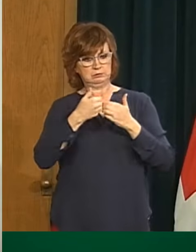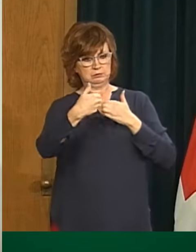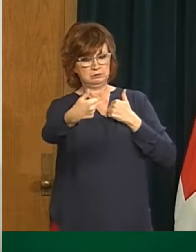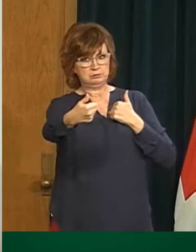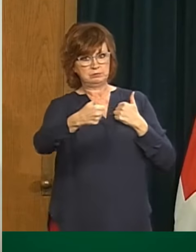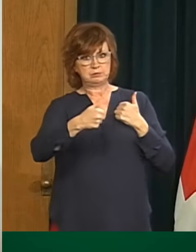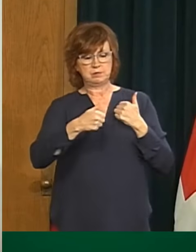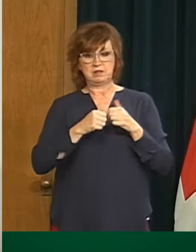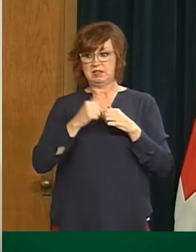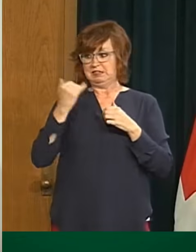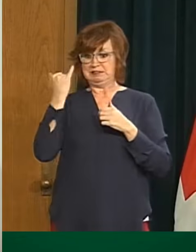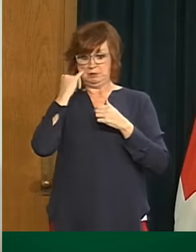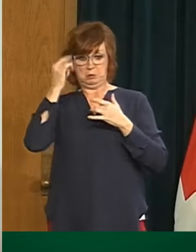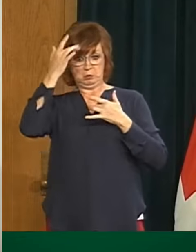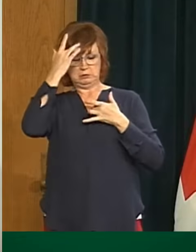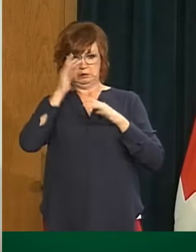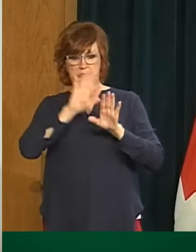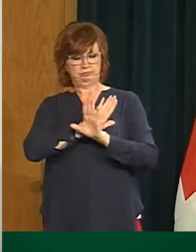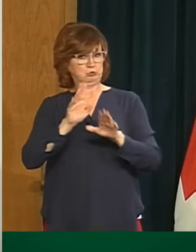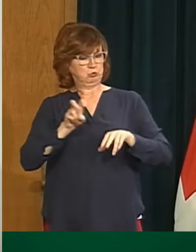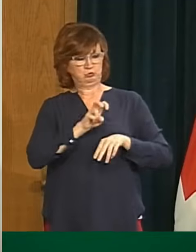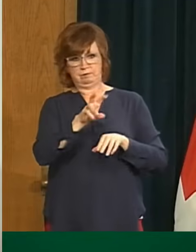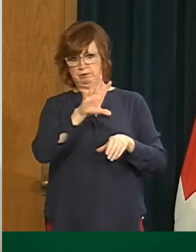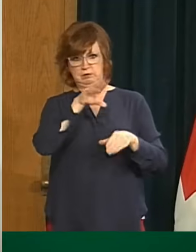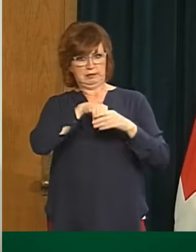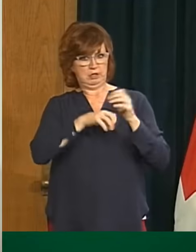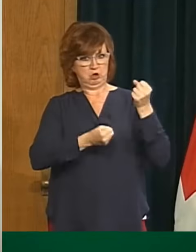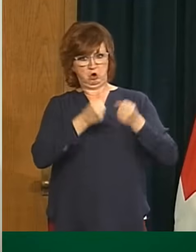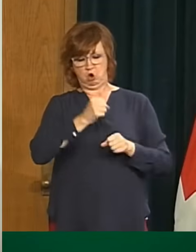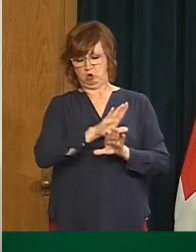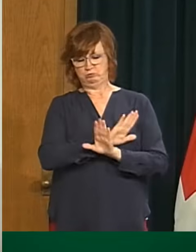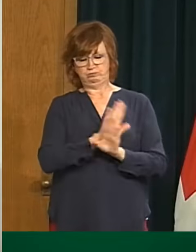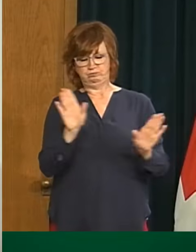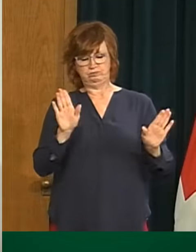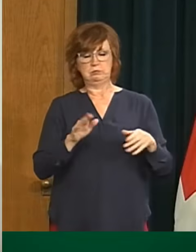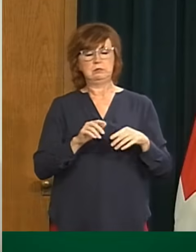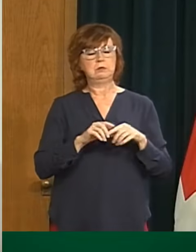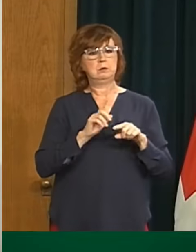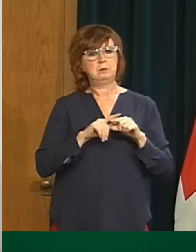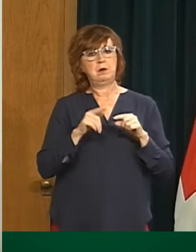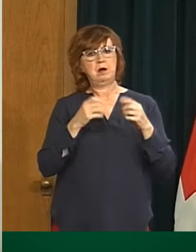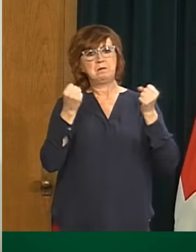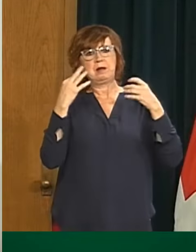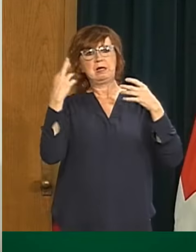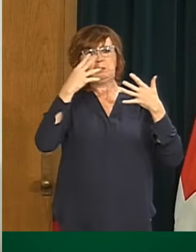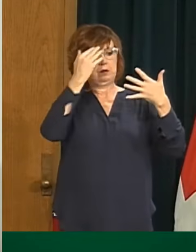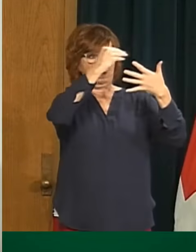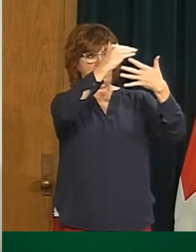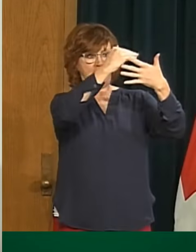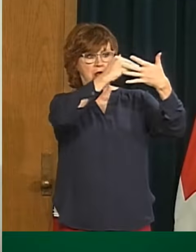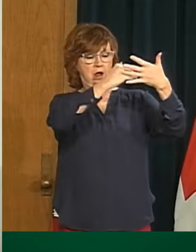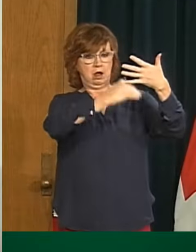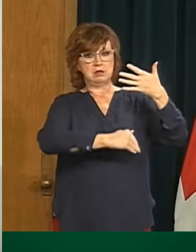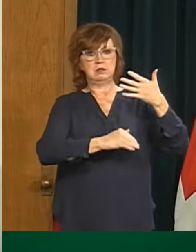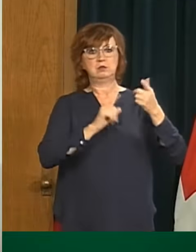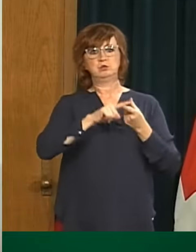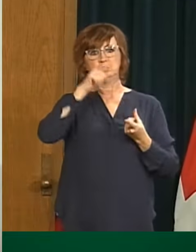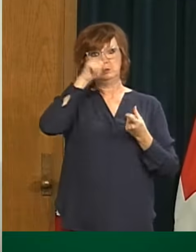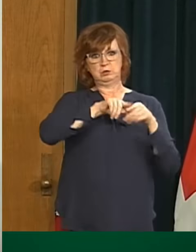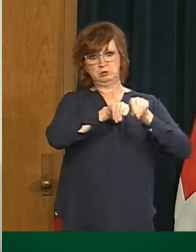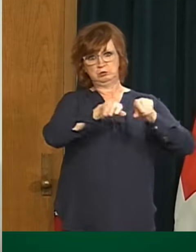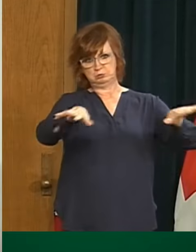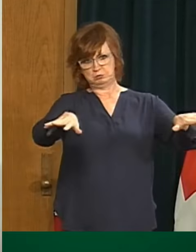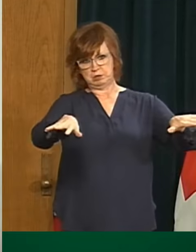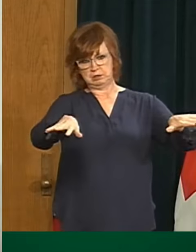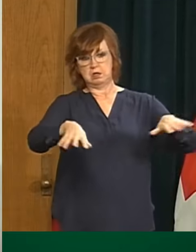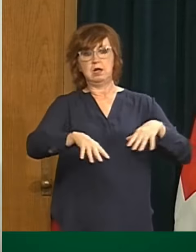to slow down both transmission, obviously, within an outbreak situation like La Loche, but also within communities in the north, which remain